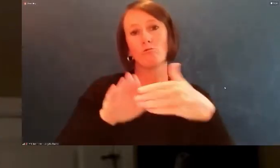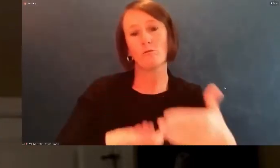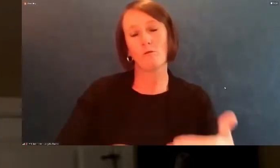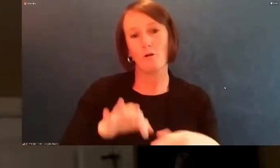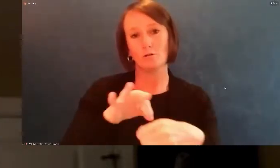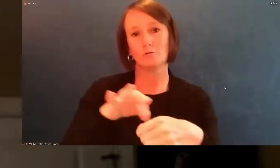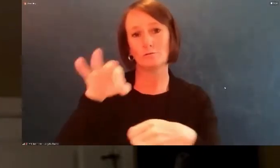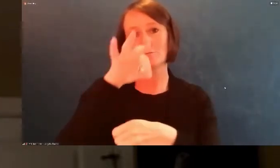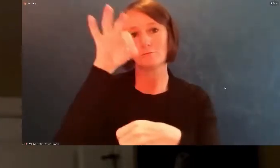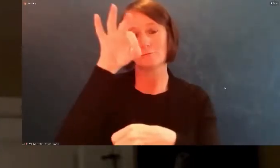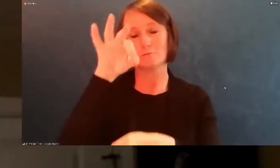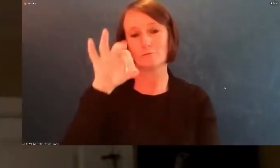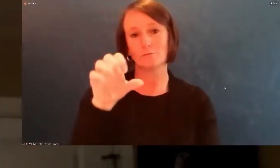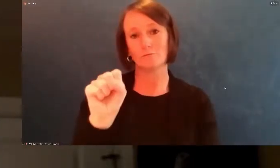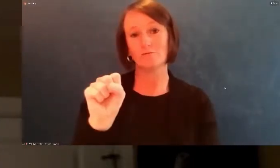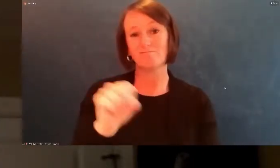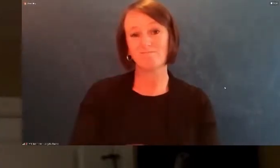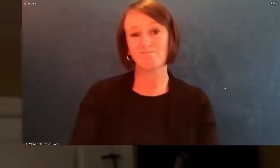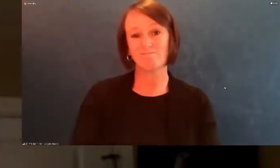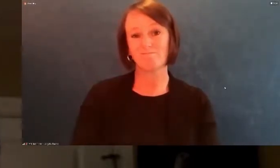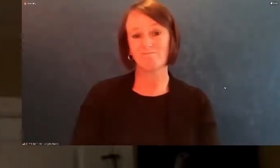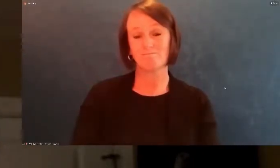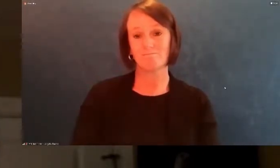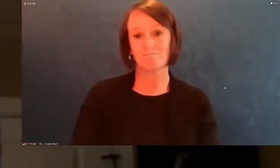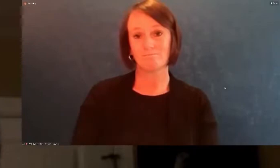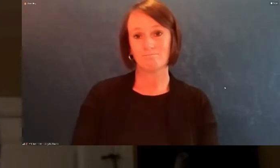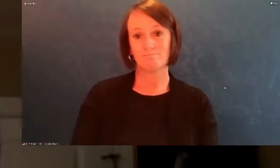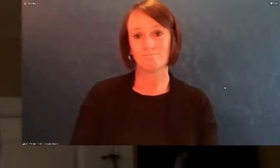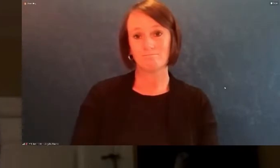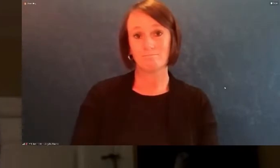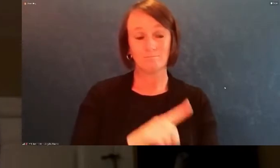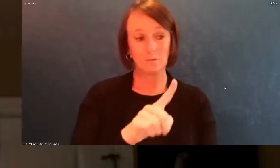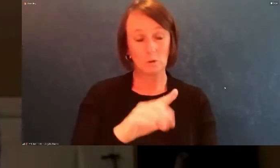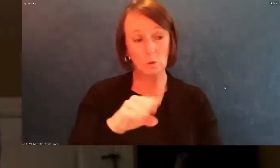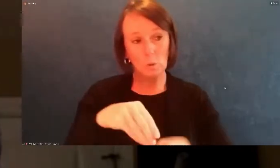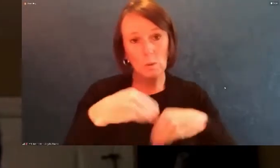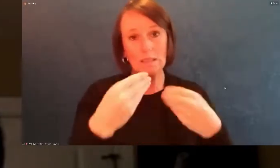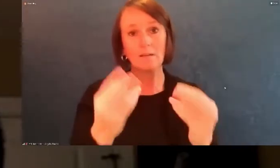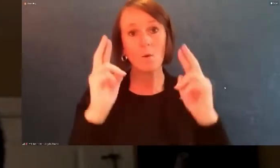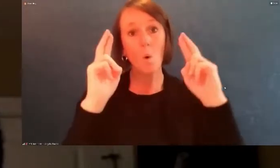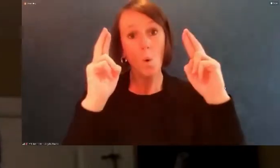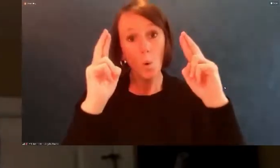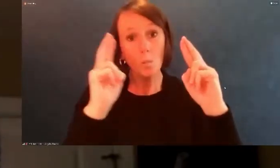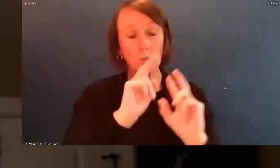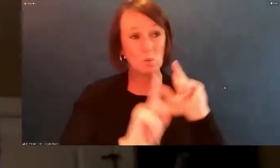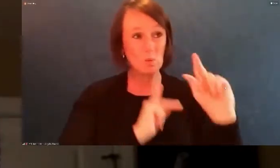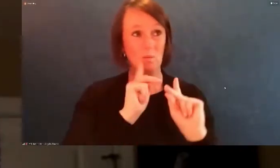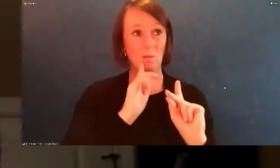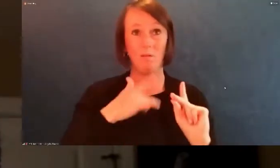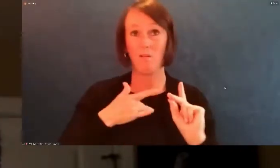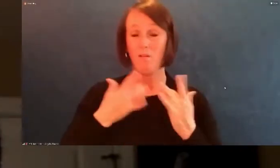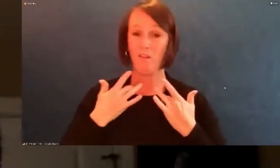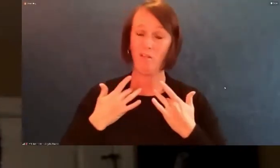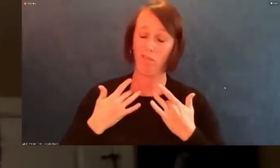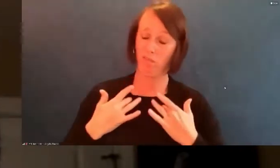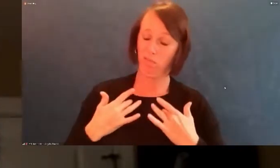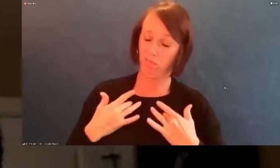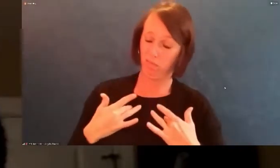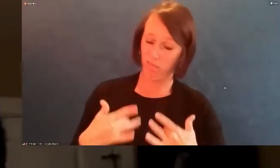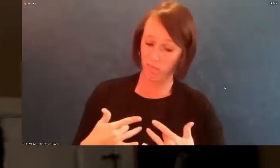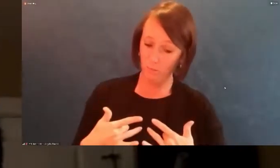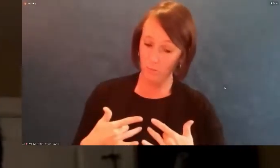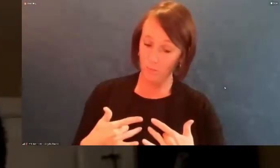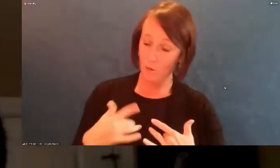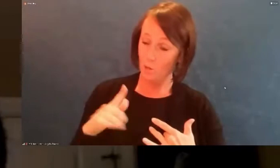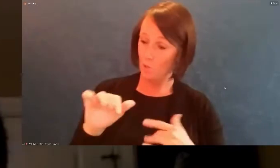Butterflies are guardians for lost souls. He says, you bring hope to people who really don't feel a lot of hope right now.